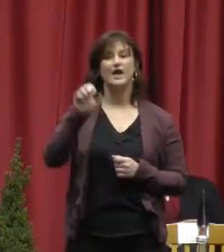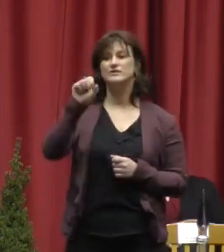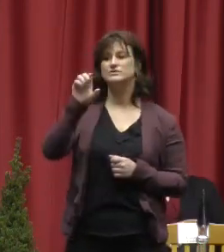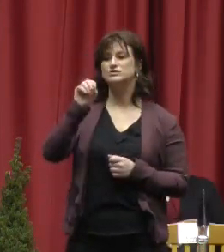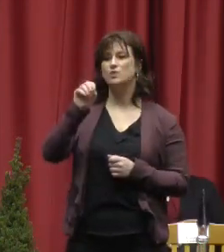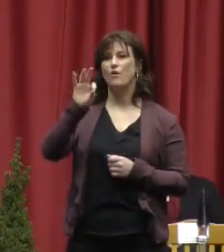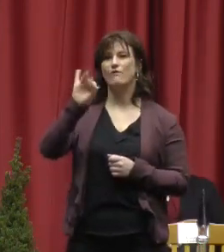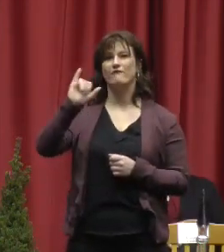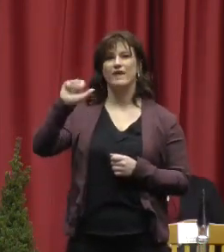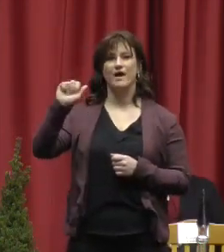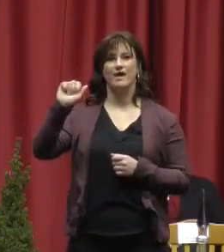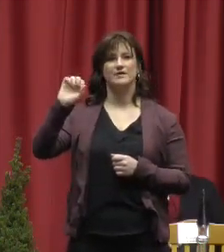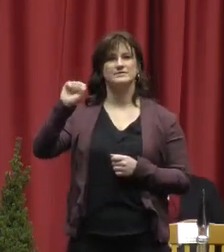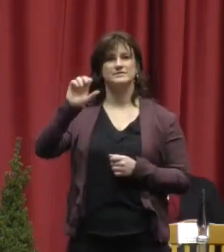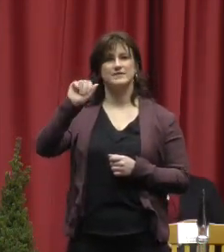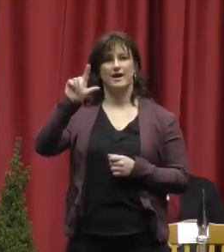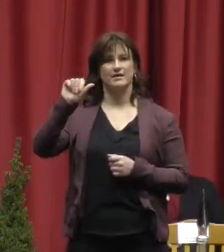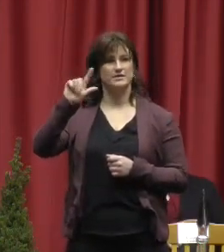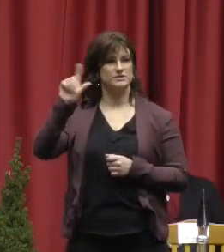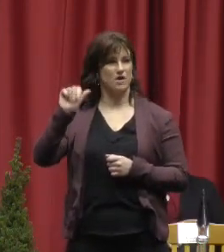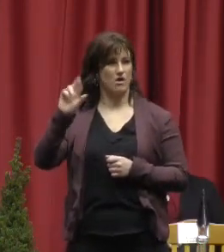Sophia Salazar.